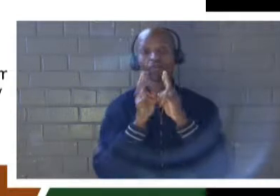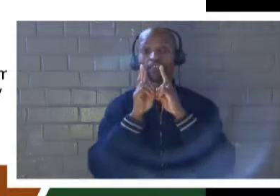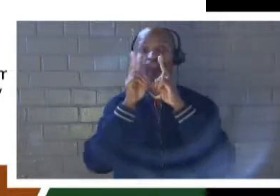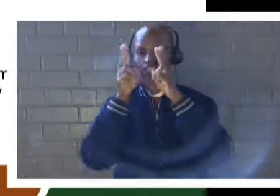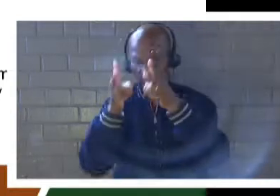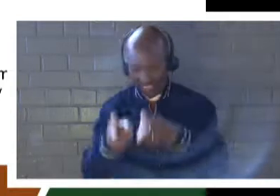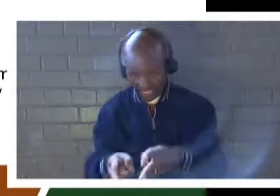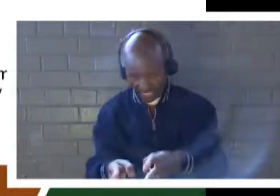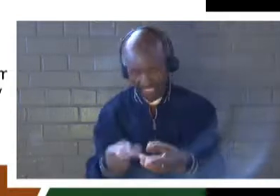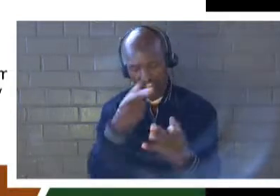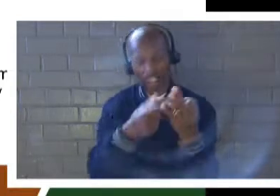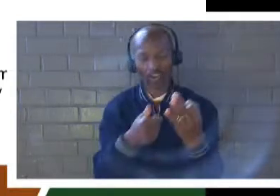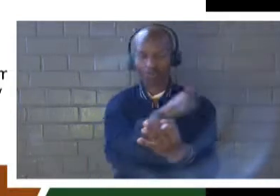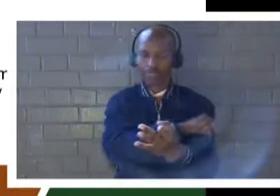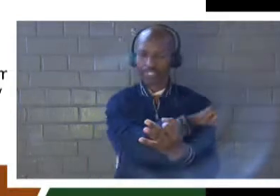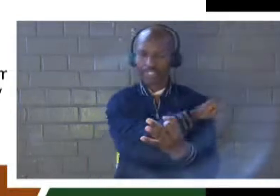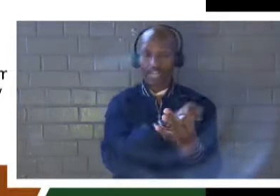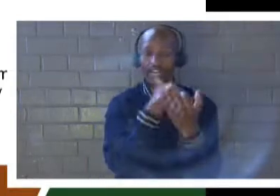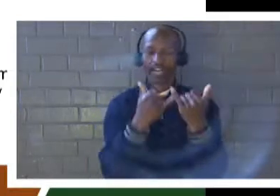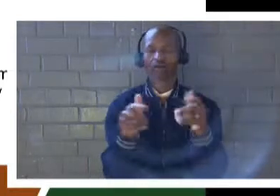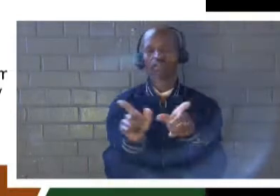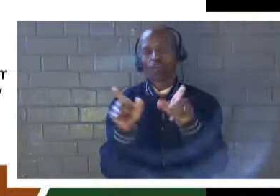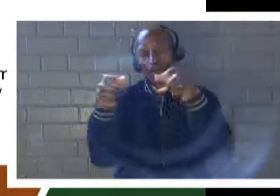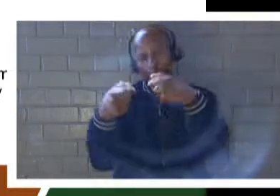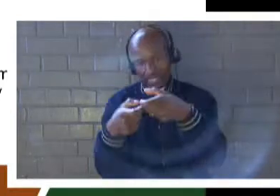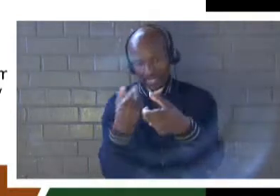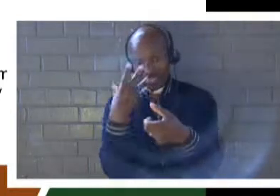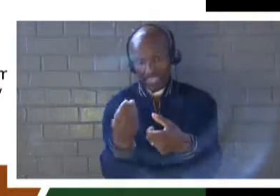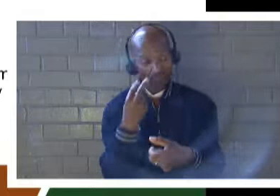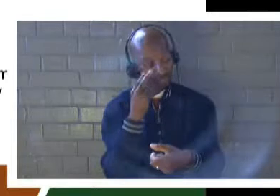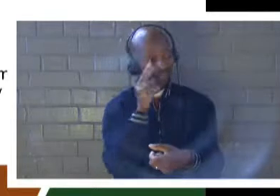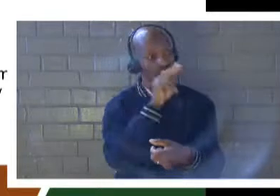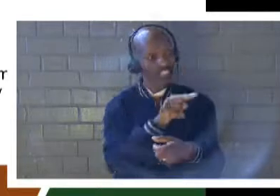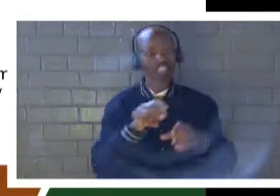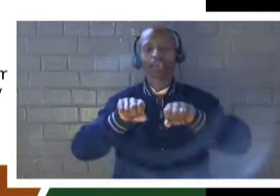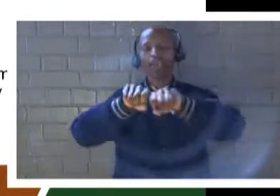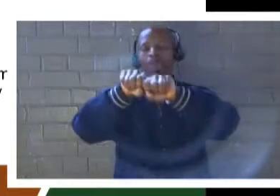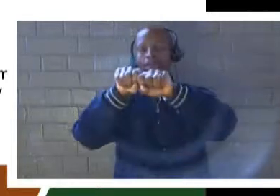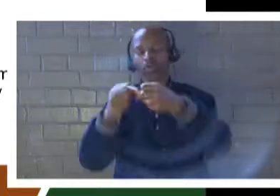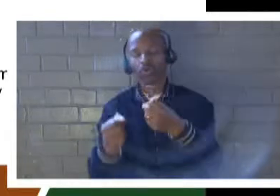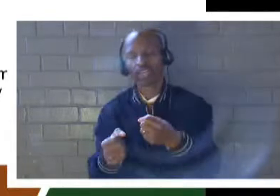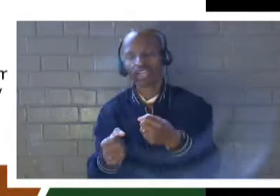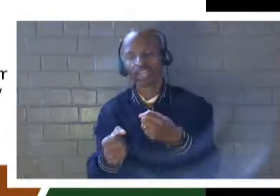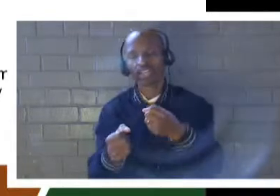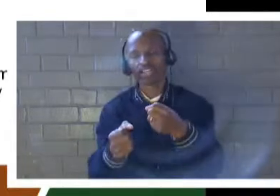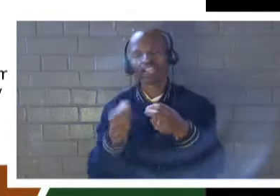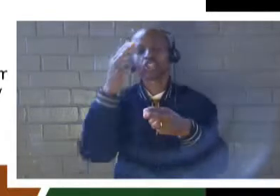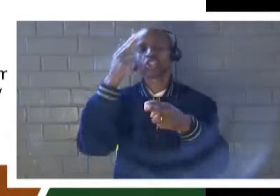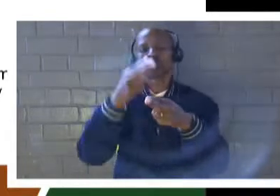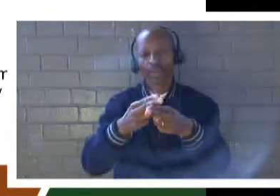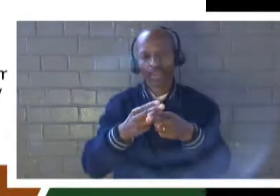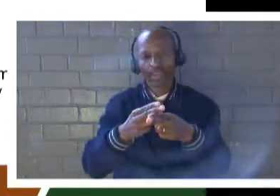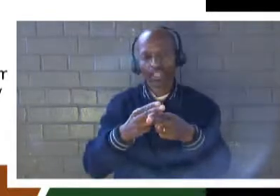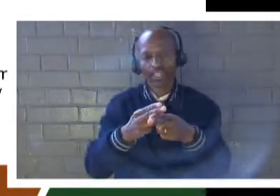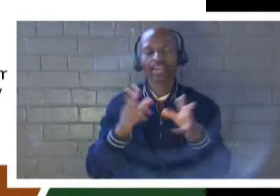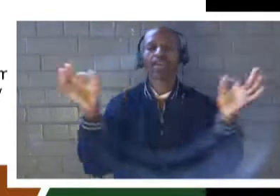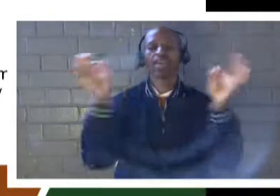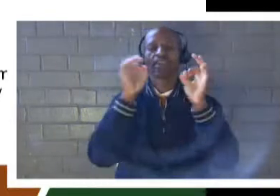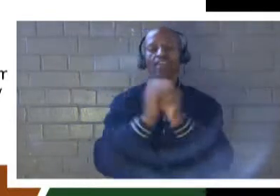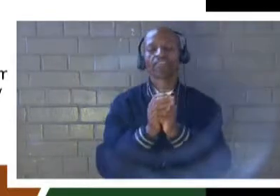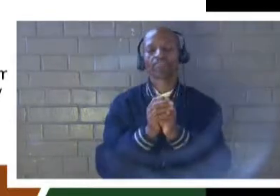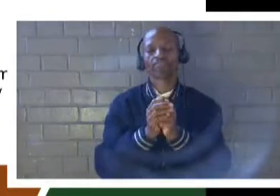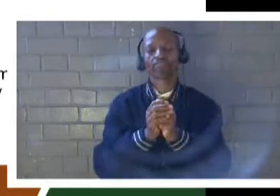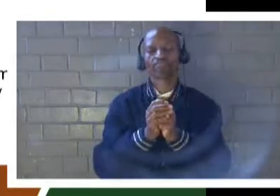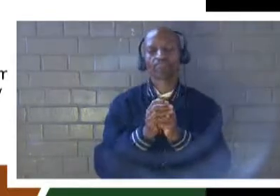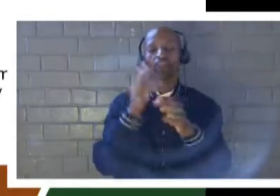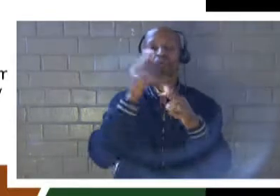visits. And then in this case, the committee has observed broken toilet bowls, non-flushing